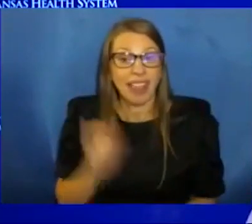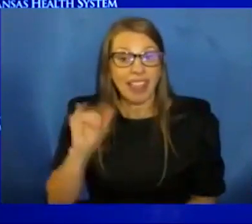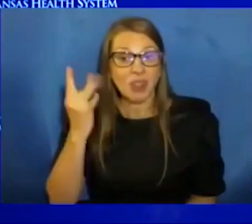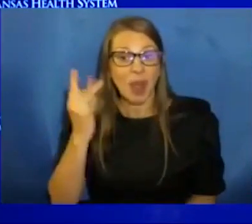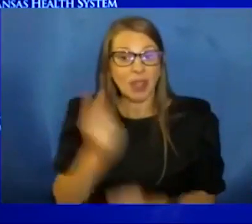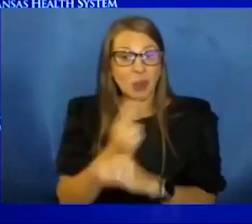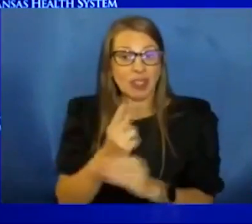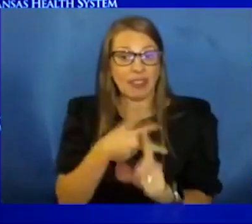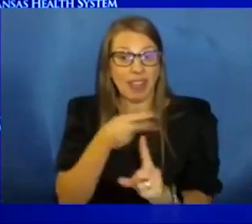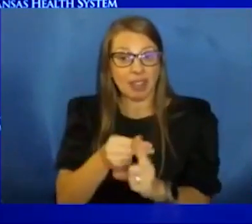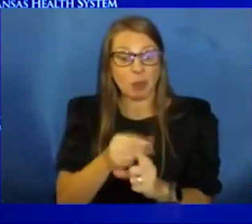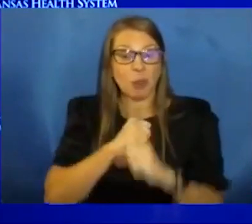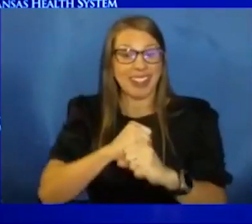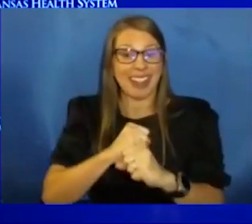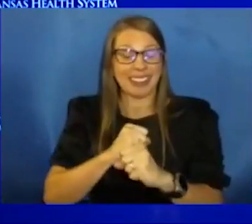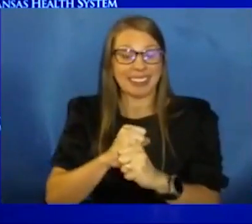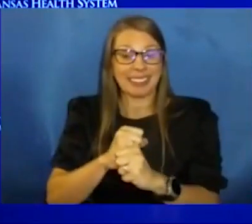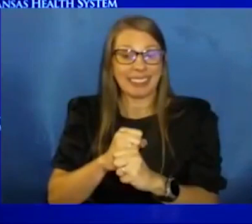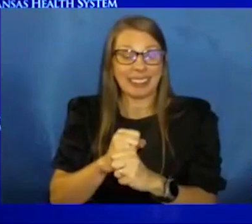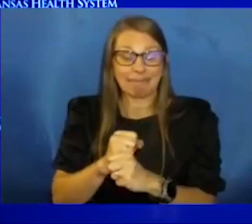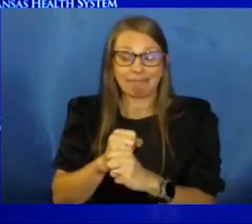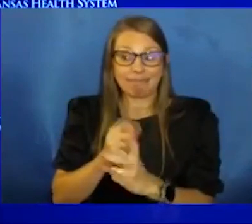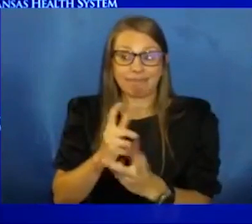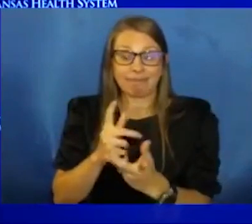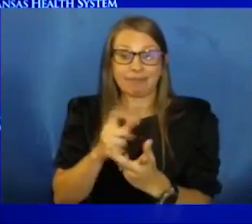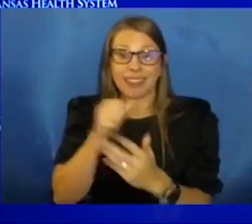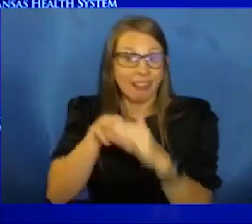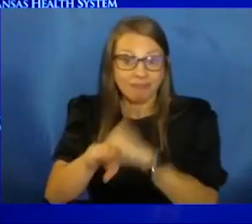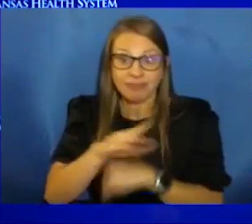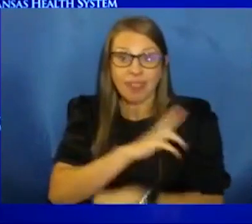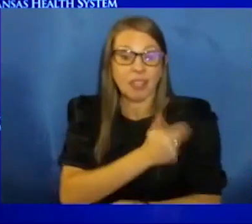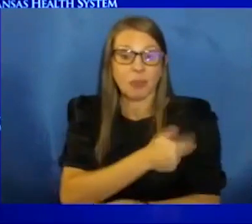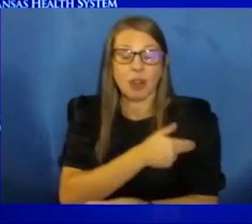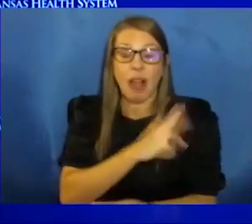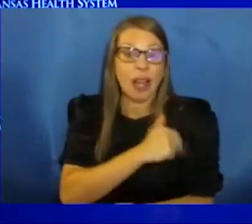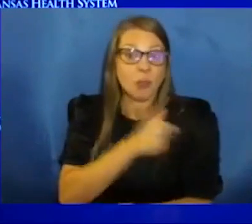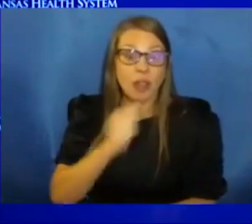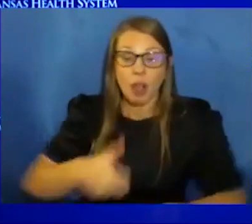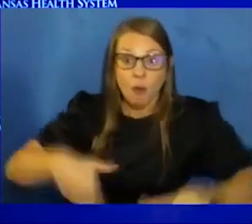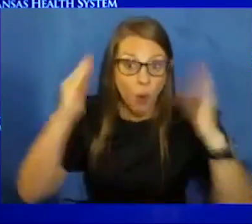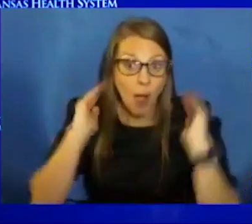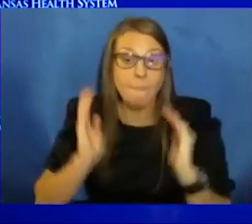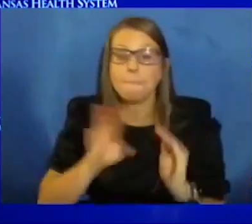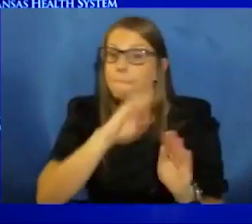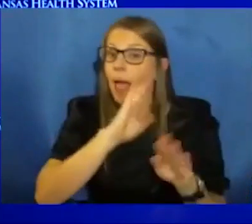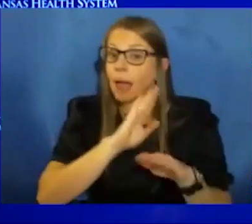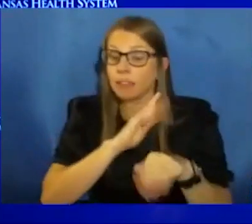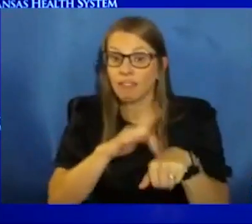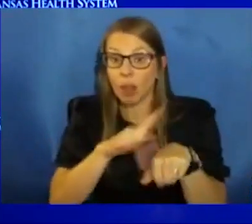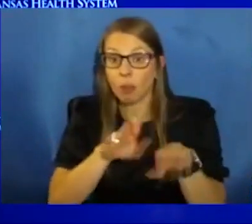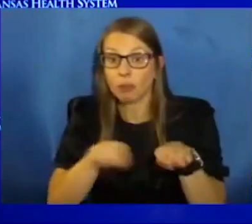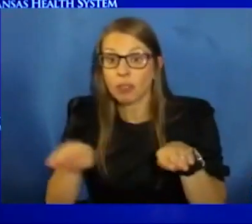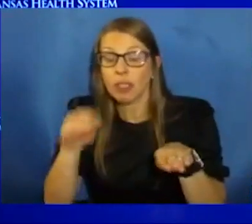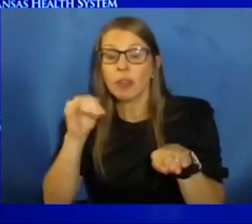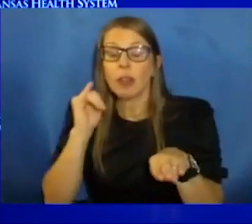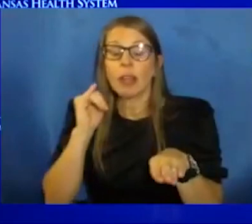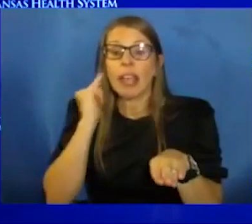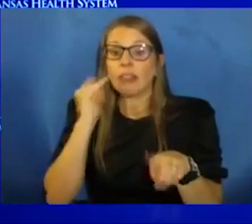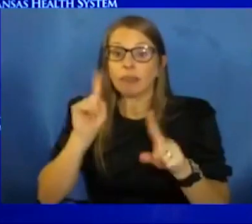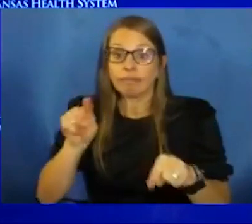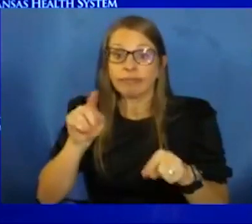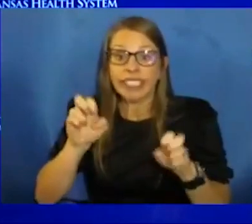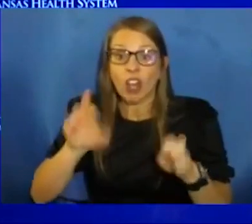enough people are vaccinated that everyone is safe? Yes, I think we can. Yeah, I would agree. I mean, I think it goes back to